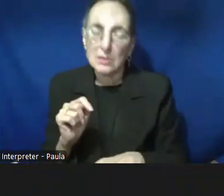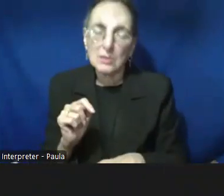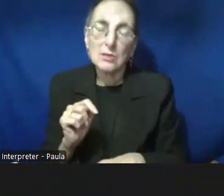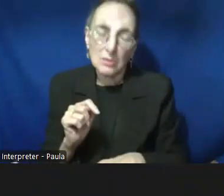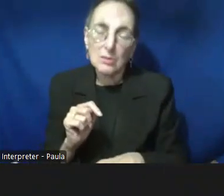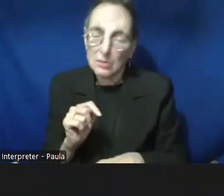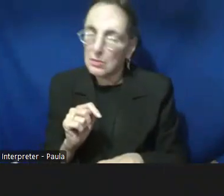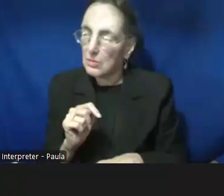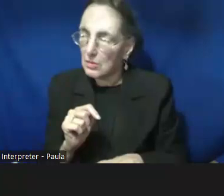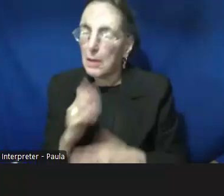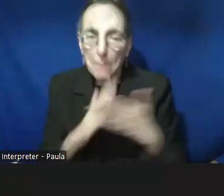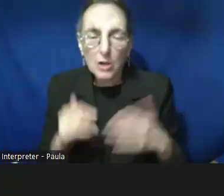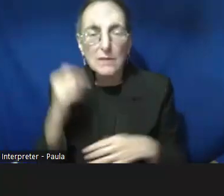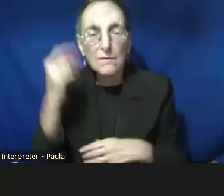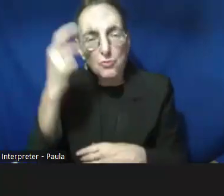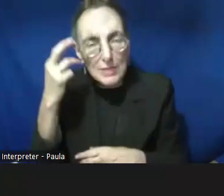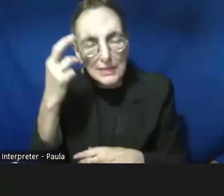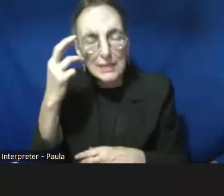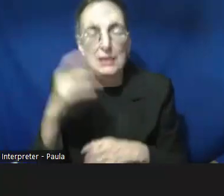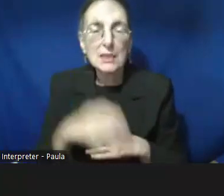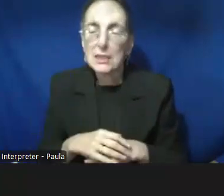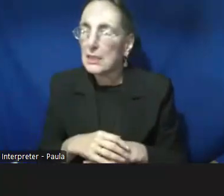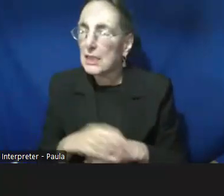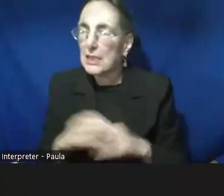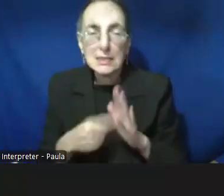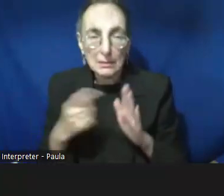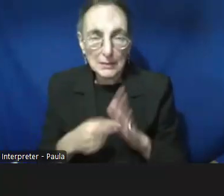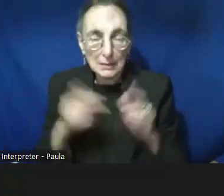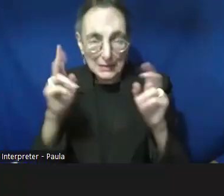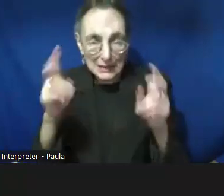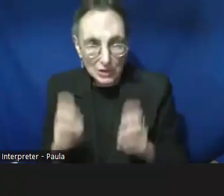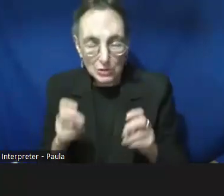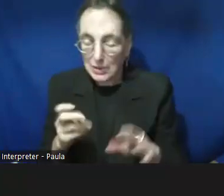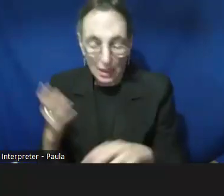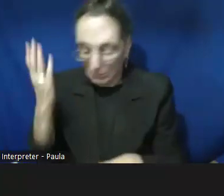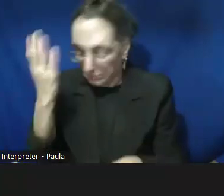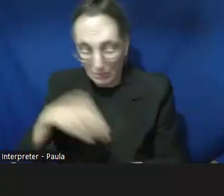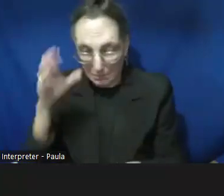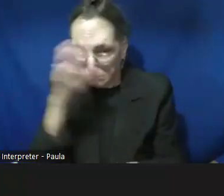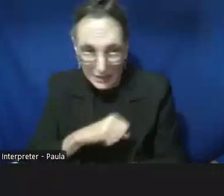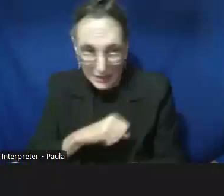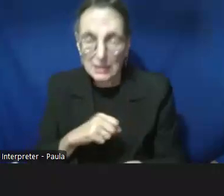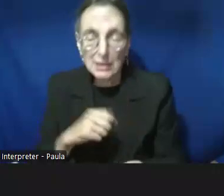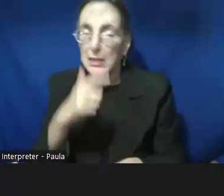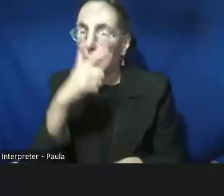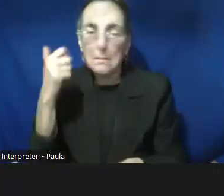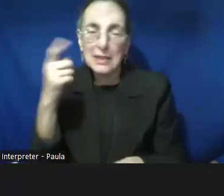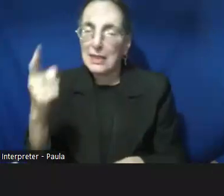But part of the reason that sometimes issues get missed is just because enough facts didn't come up.